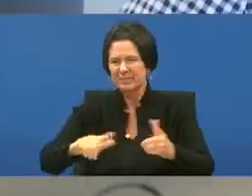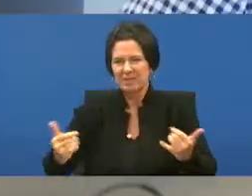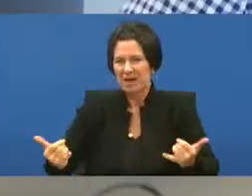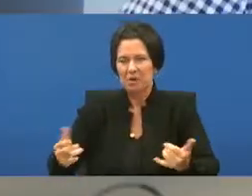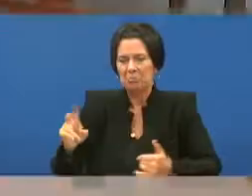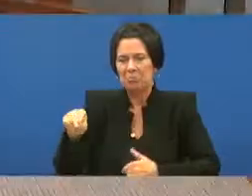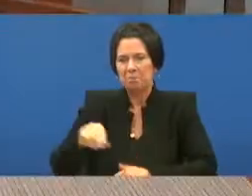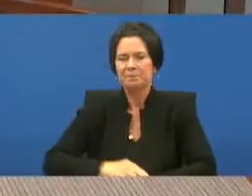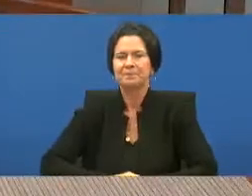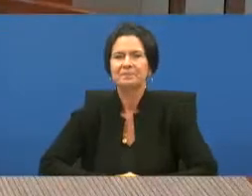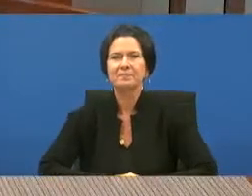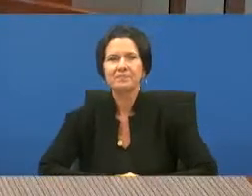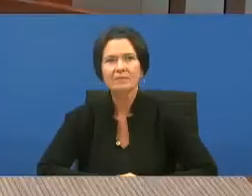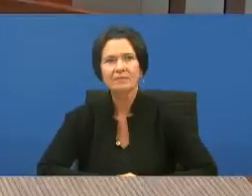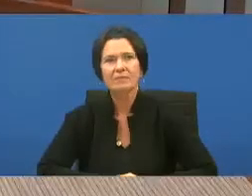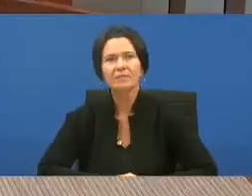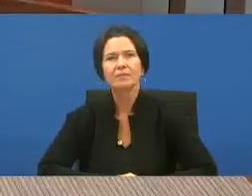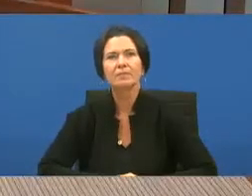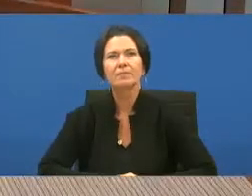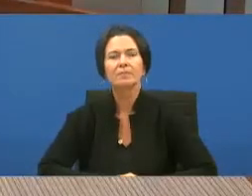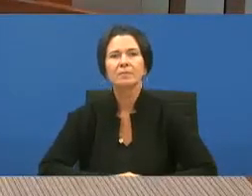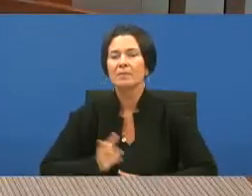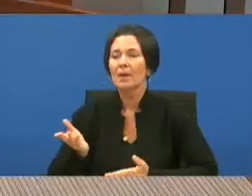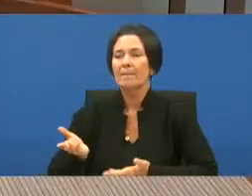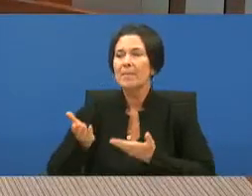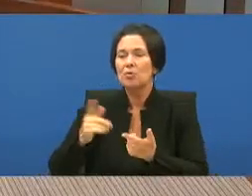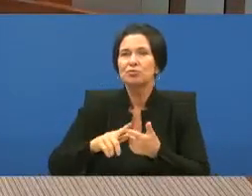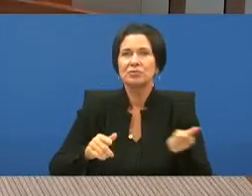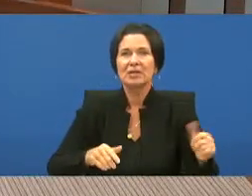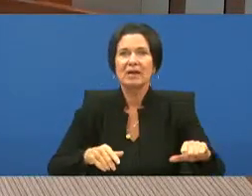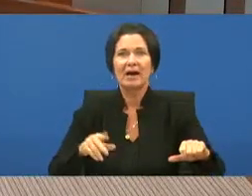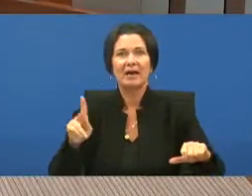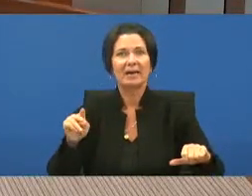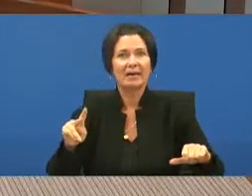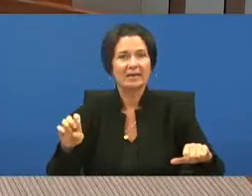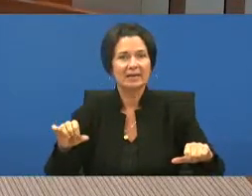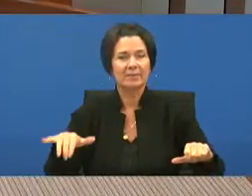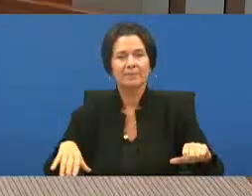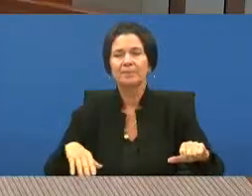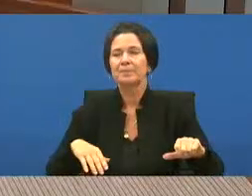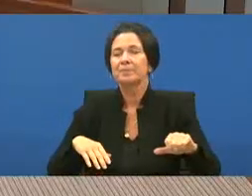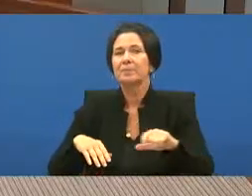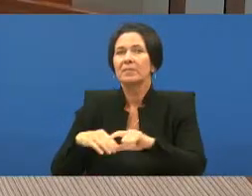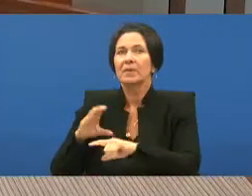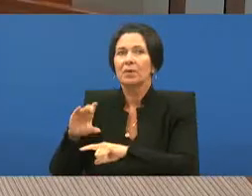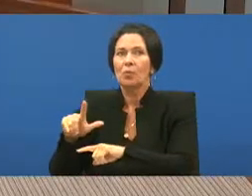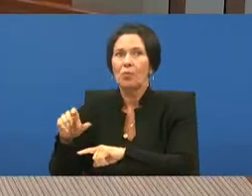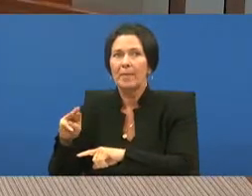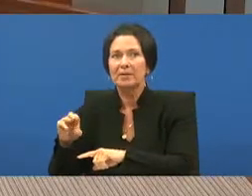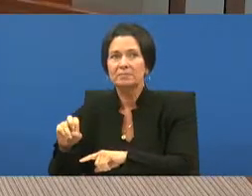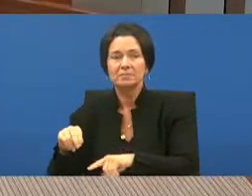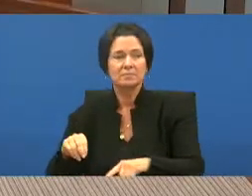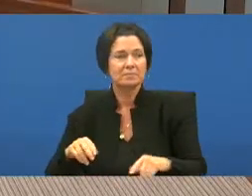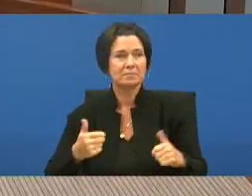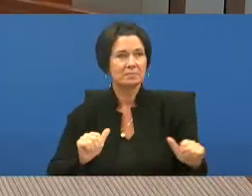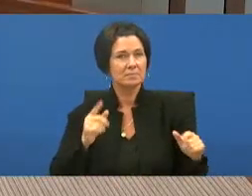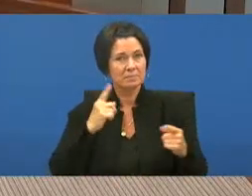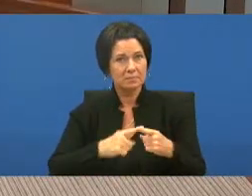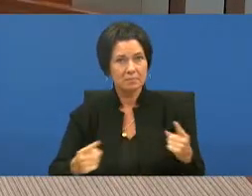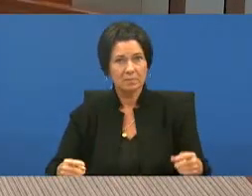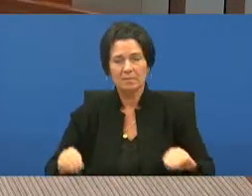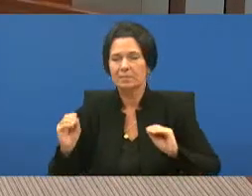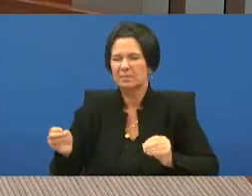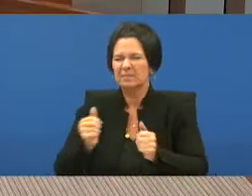you. There's been a motion to deny by Councilman Kennedy, second by Councilwoman Coleman. Any opposed? Motion